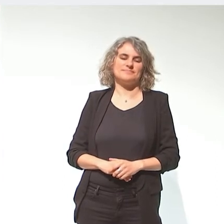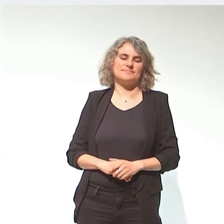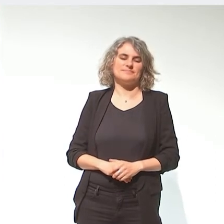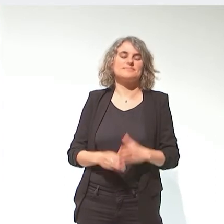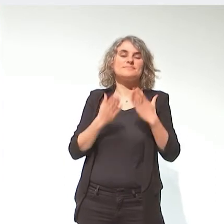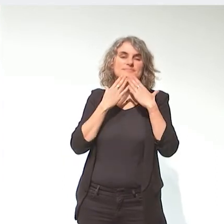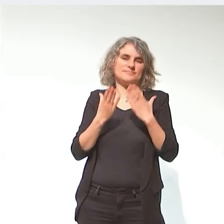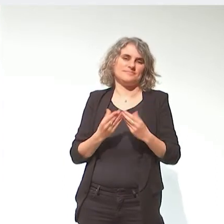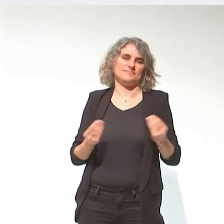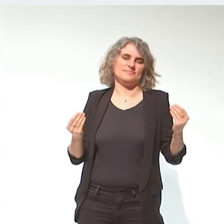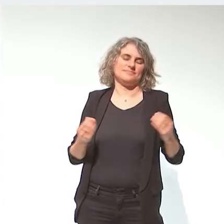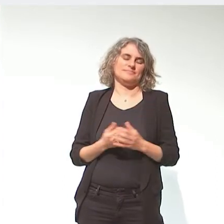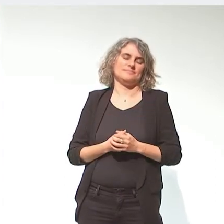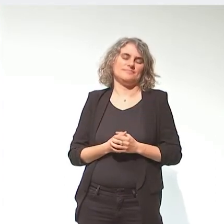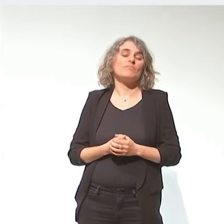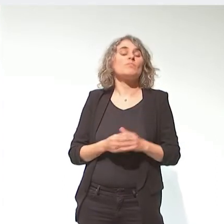Poland is